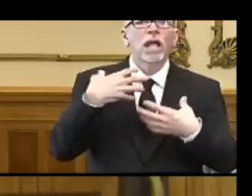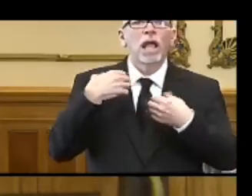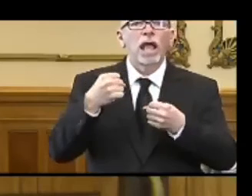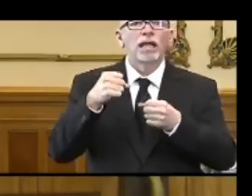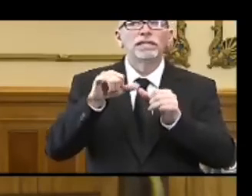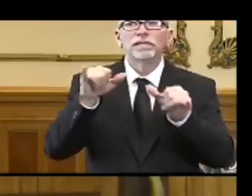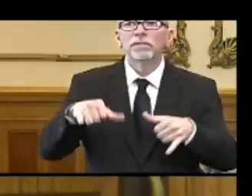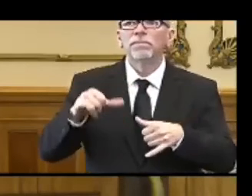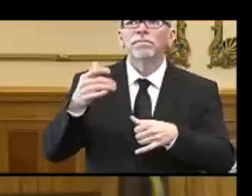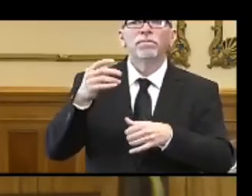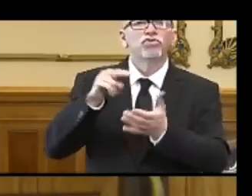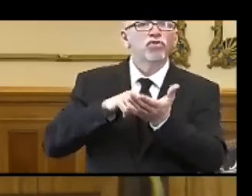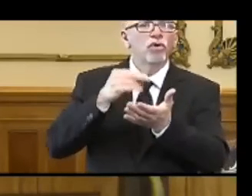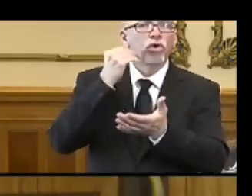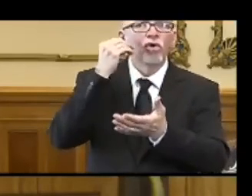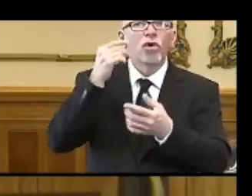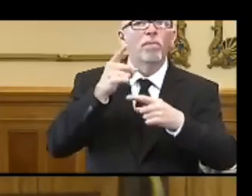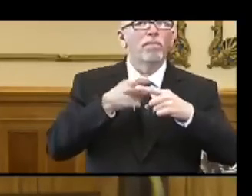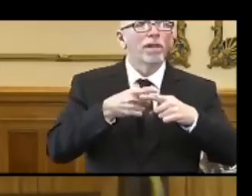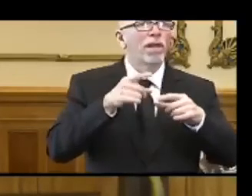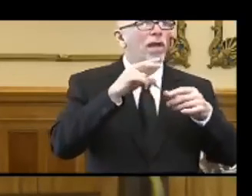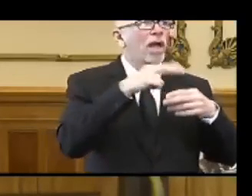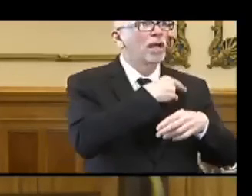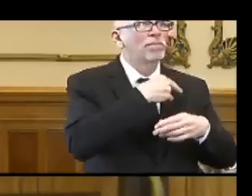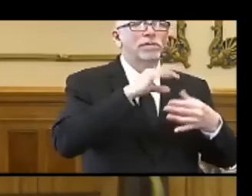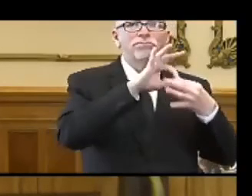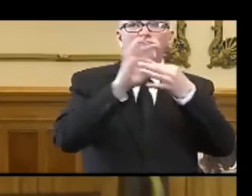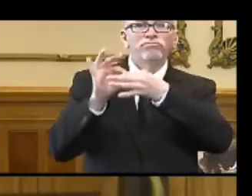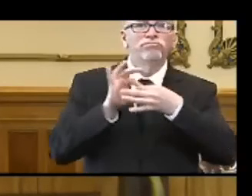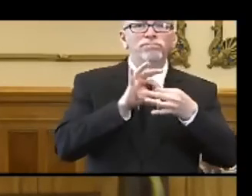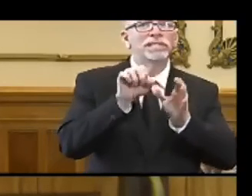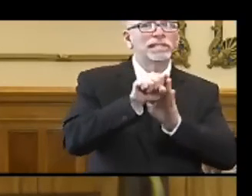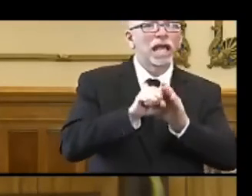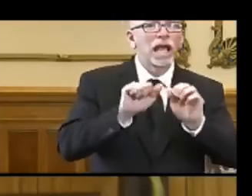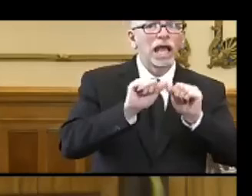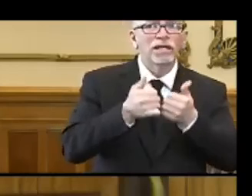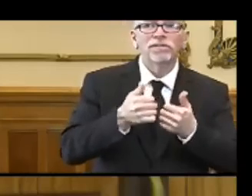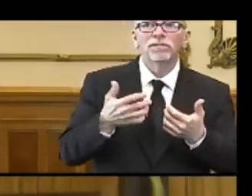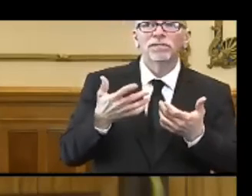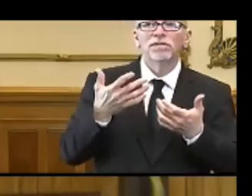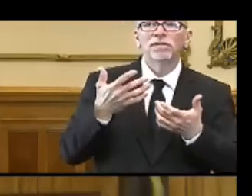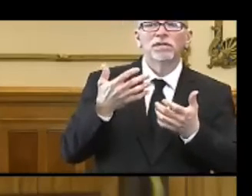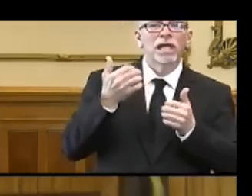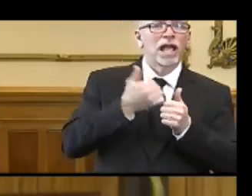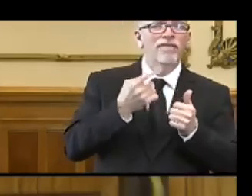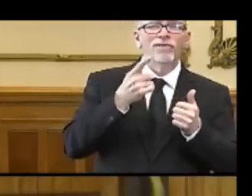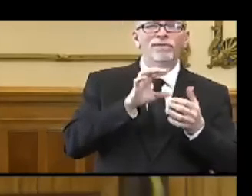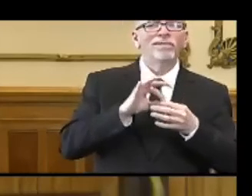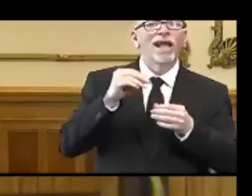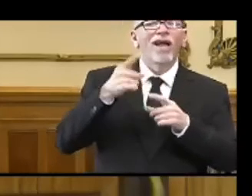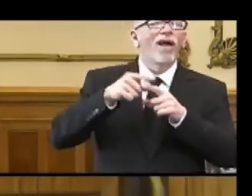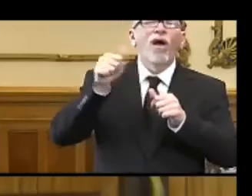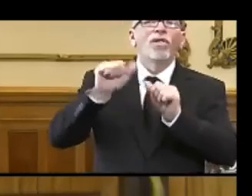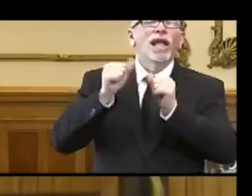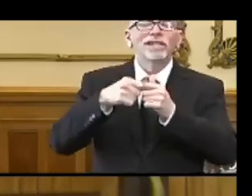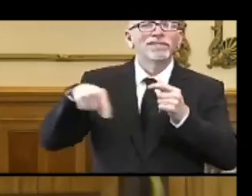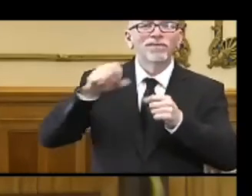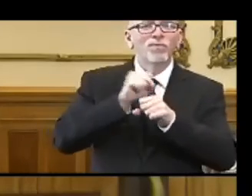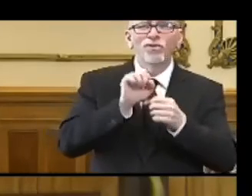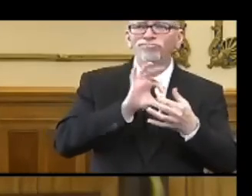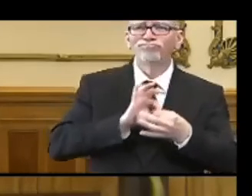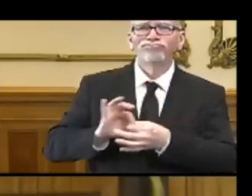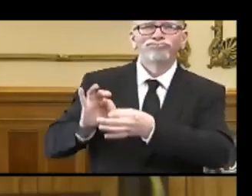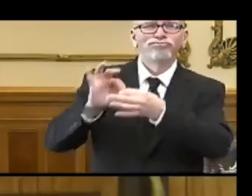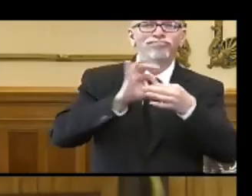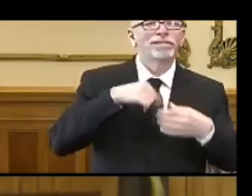long-term care facilities, along with healthcare systems, state agencies, and external agencies work together the way I